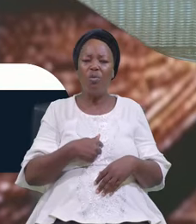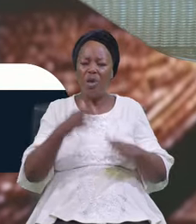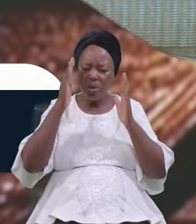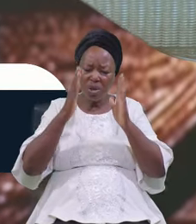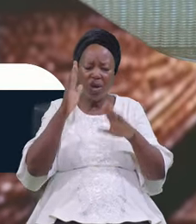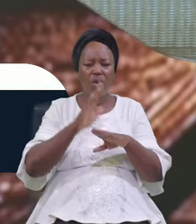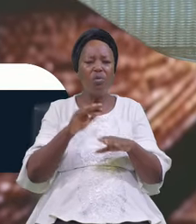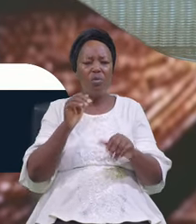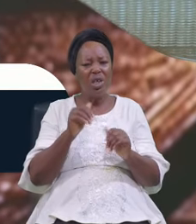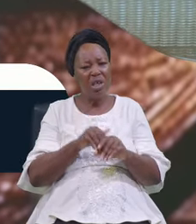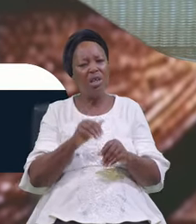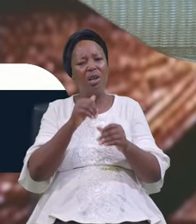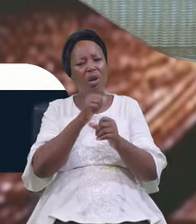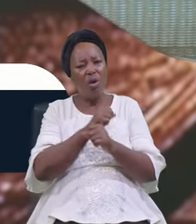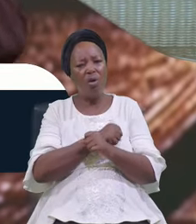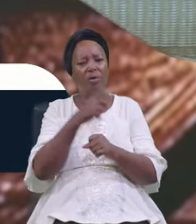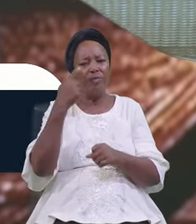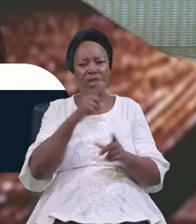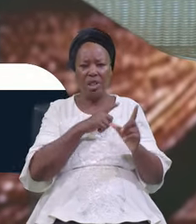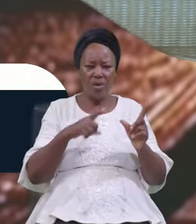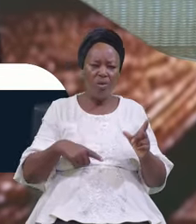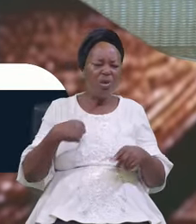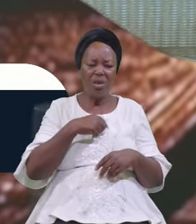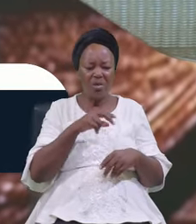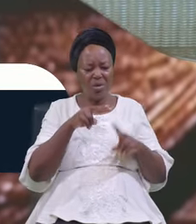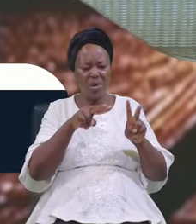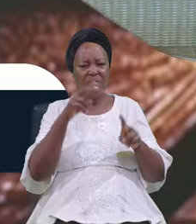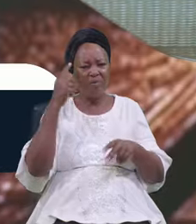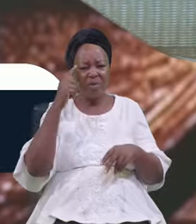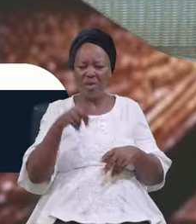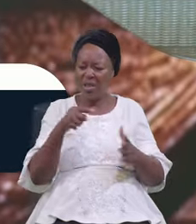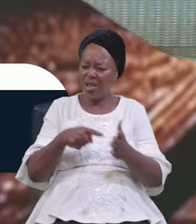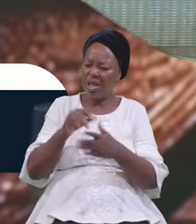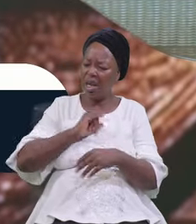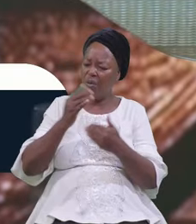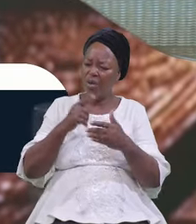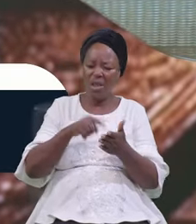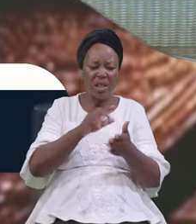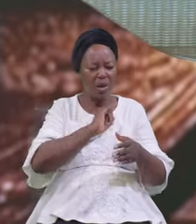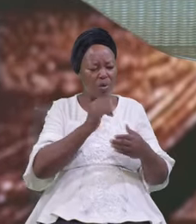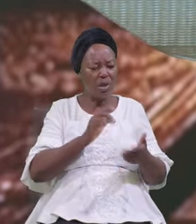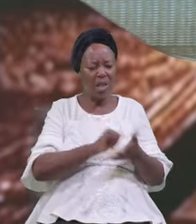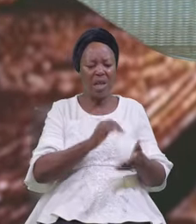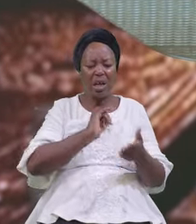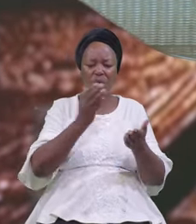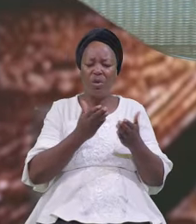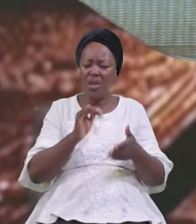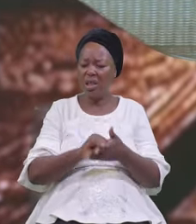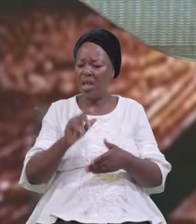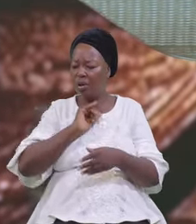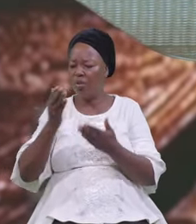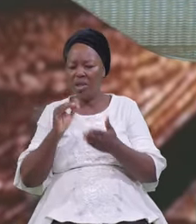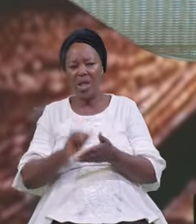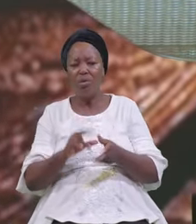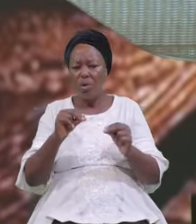the Lord, in love for the Lord. We're not looking for, I need this, I want to get that, I want to get that. Our